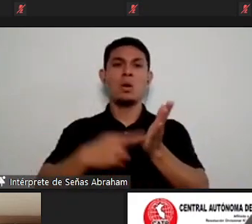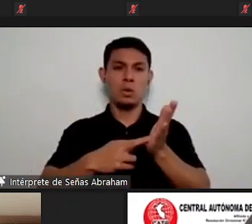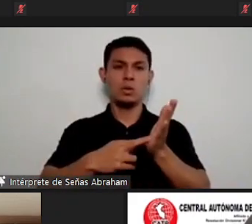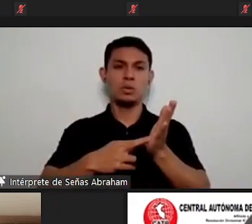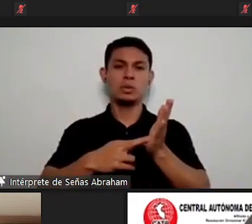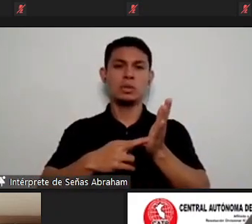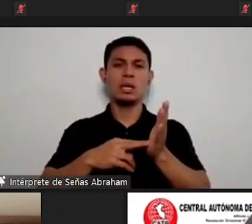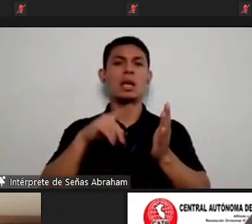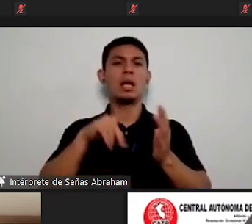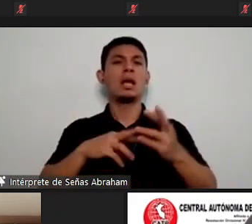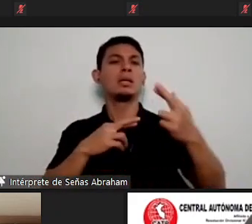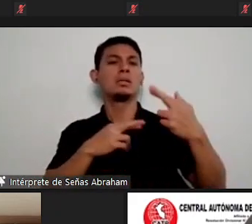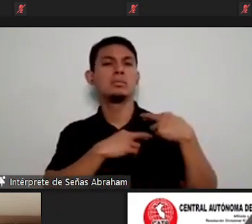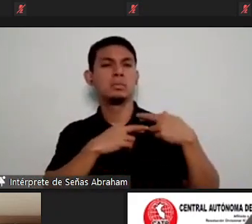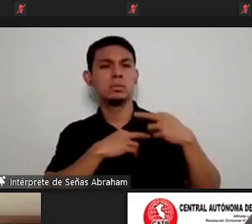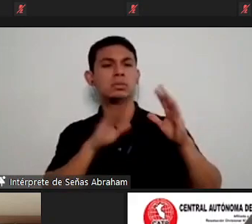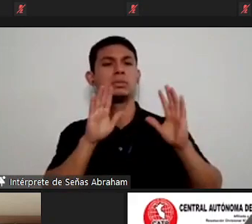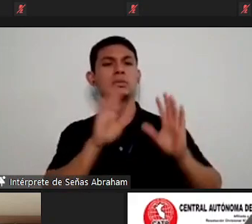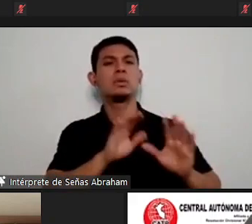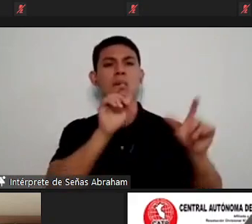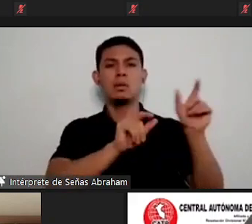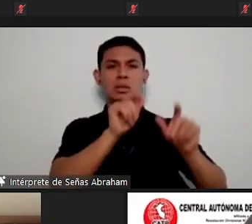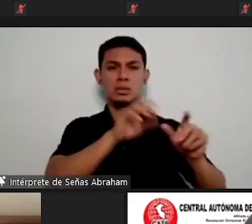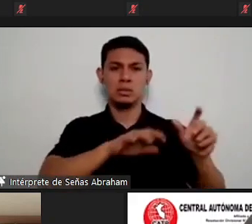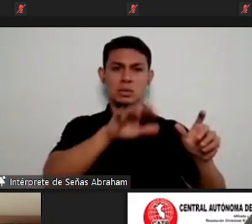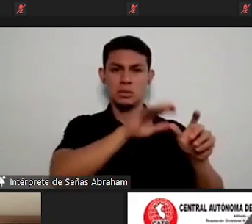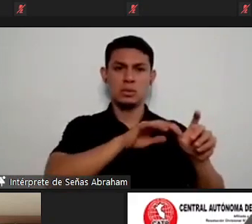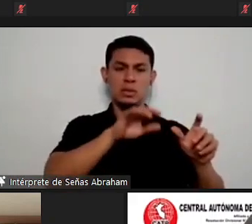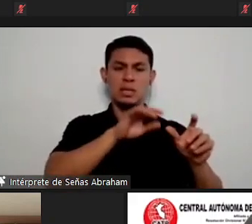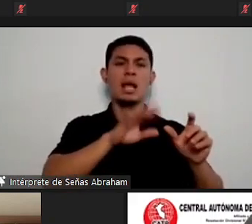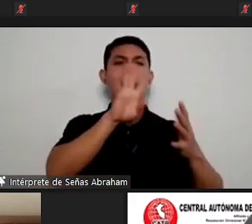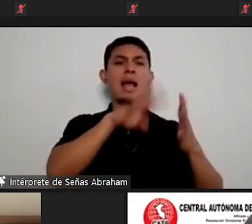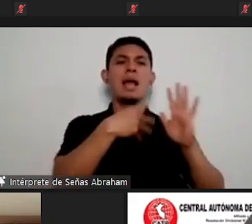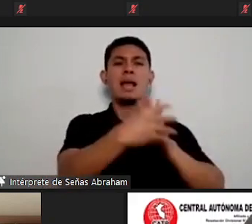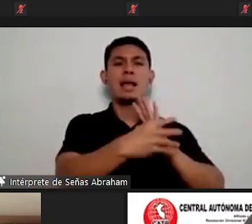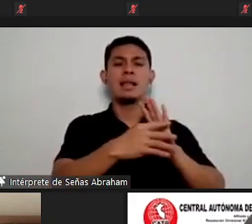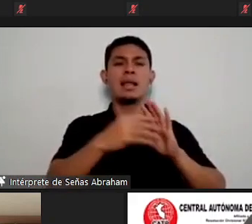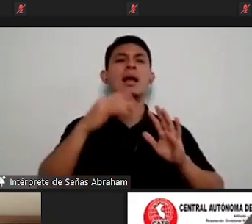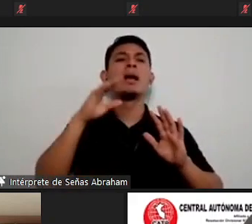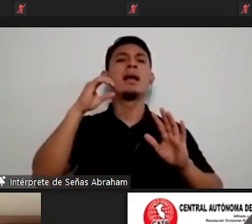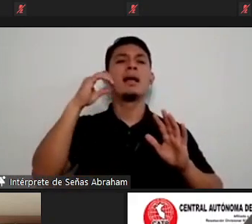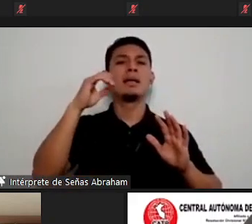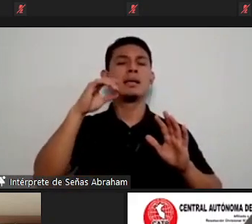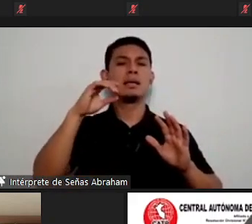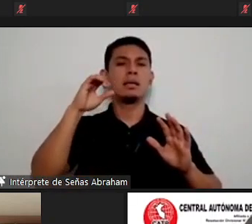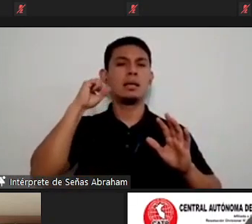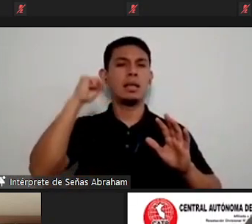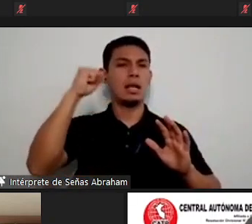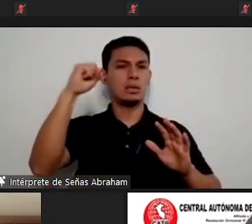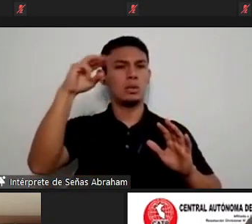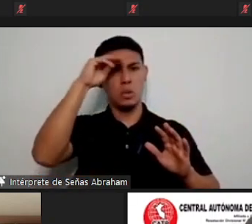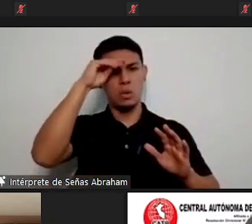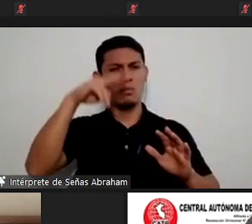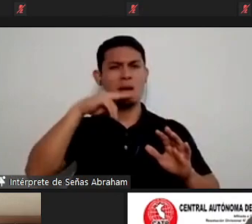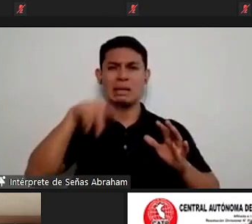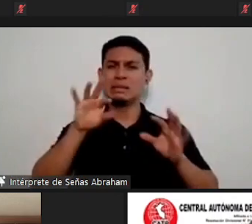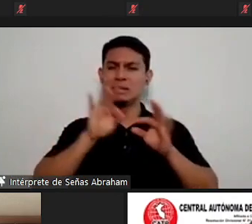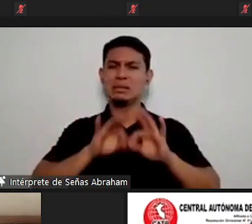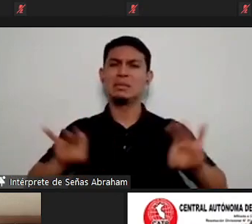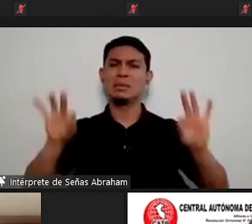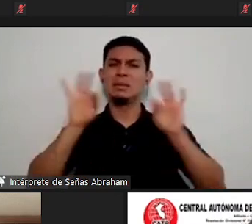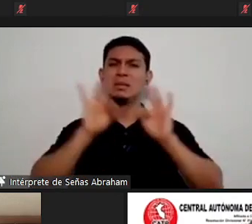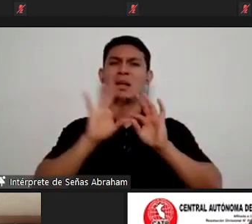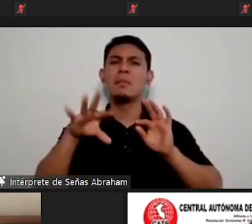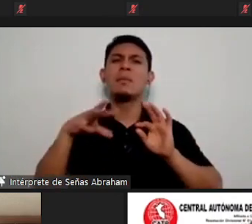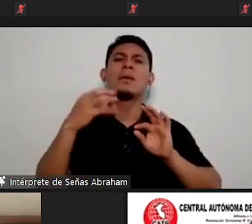business and human rights agenda this is really important to highlight as there might be a perception that the